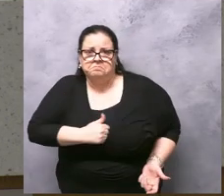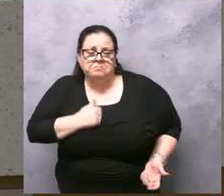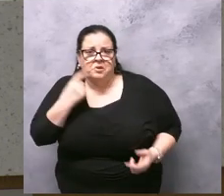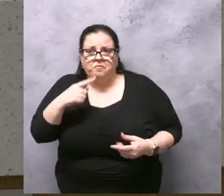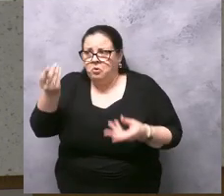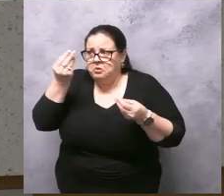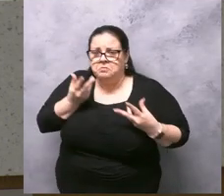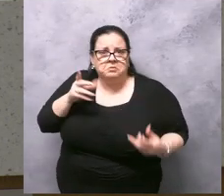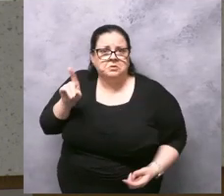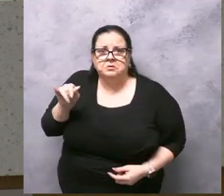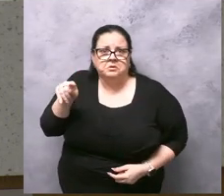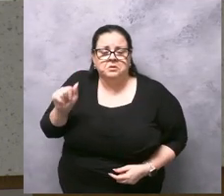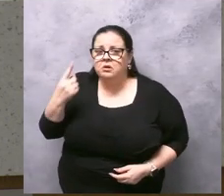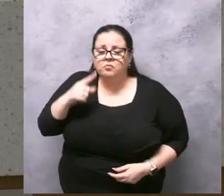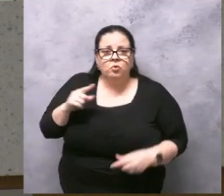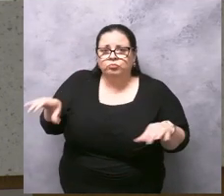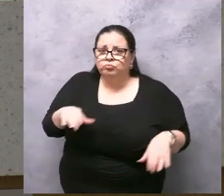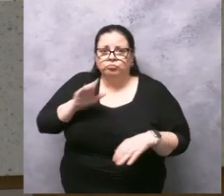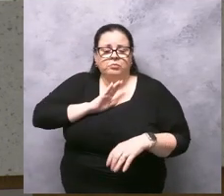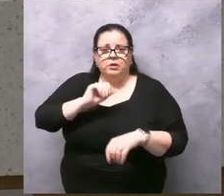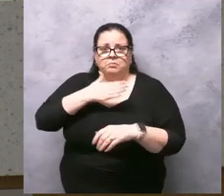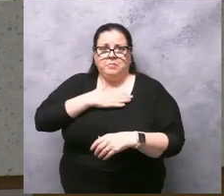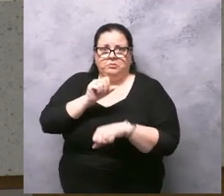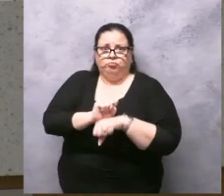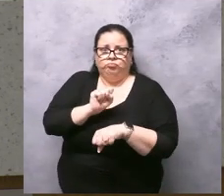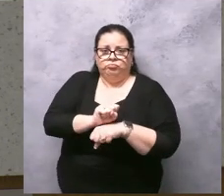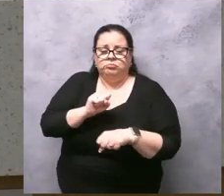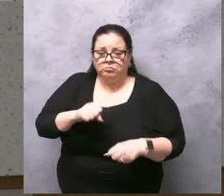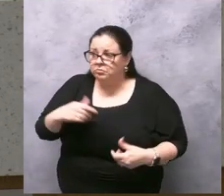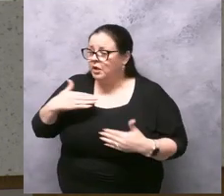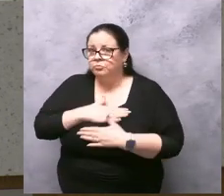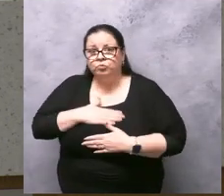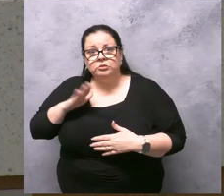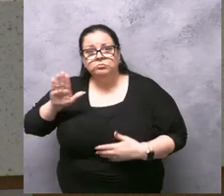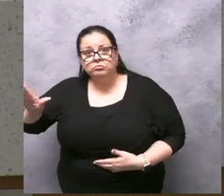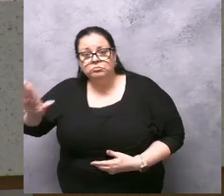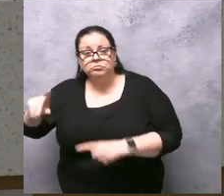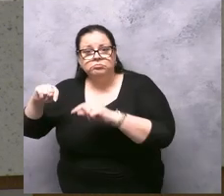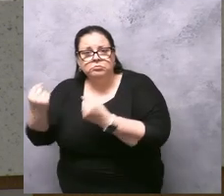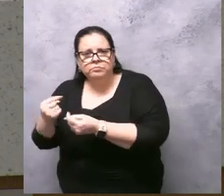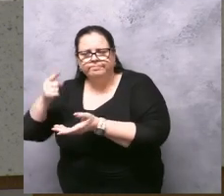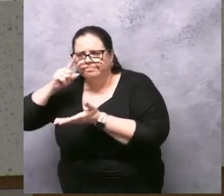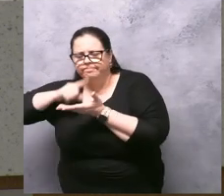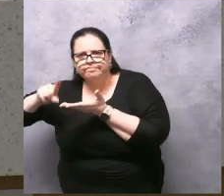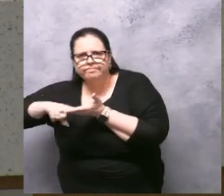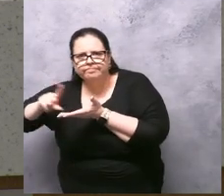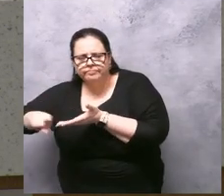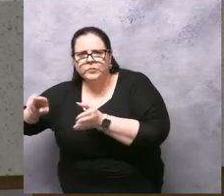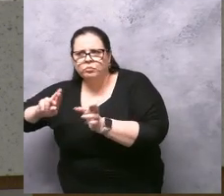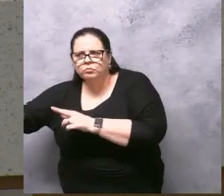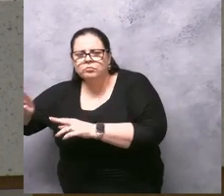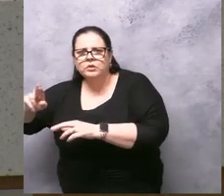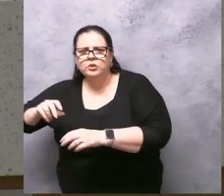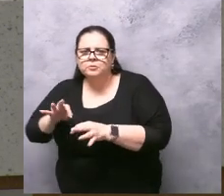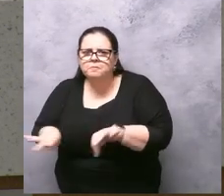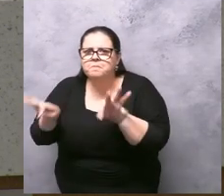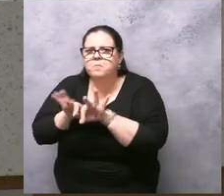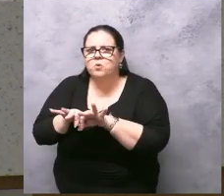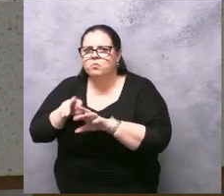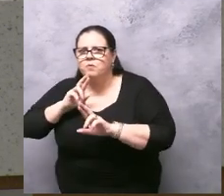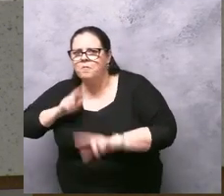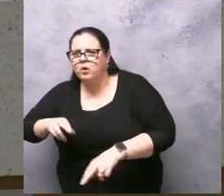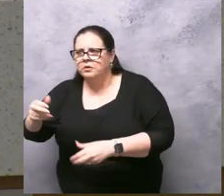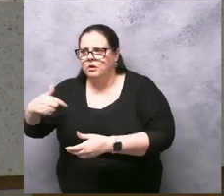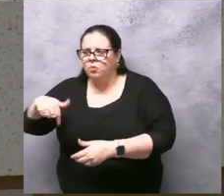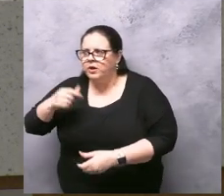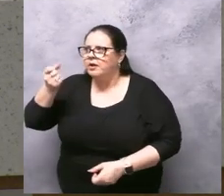data to do the job that I was elected to do. I appreciate Dr. Macias and her team spending time to really prepare a critical report to help us